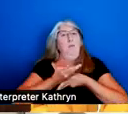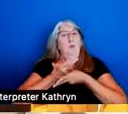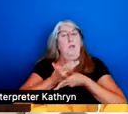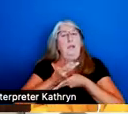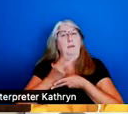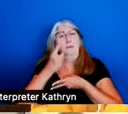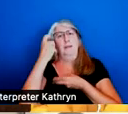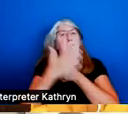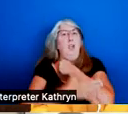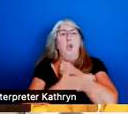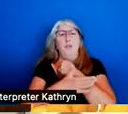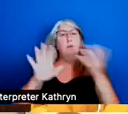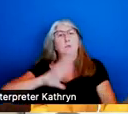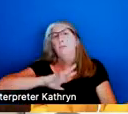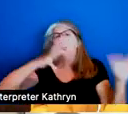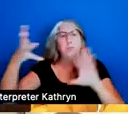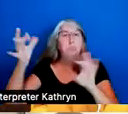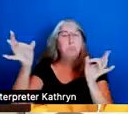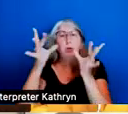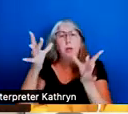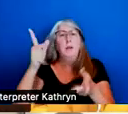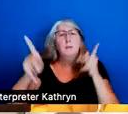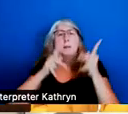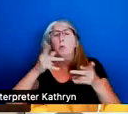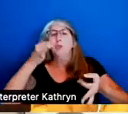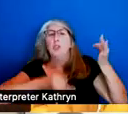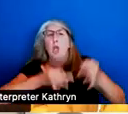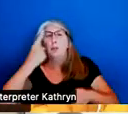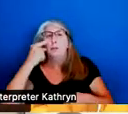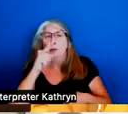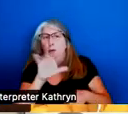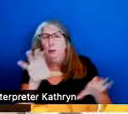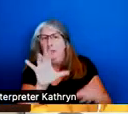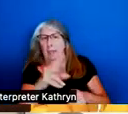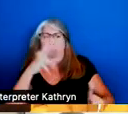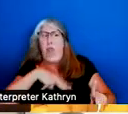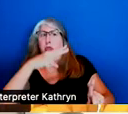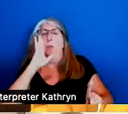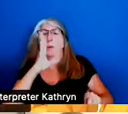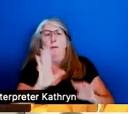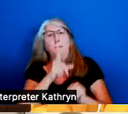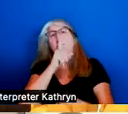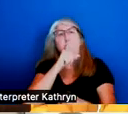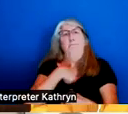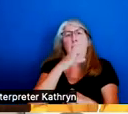country that it was, people would judge you for that. That was my country. So what happened,